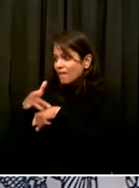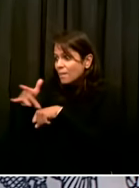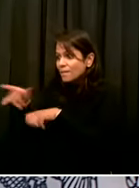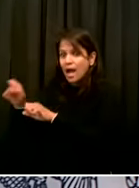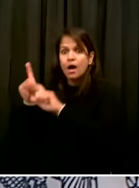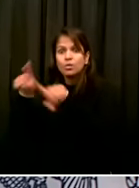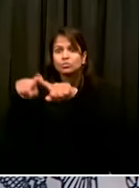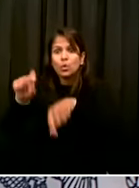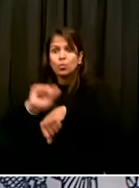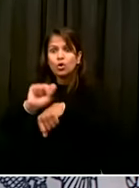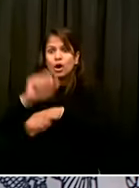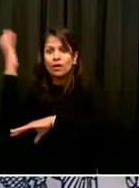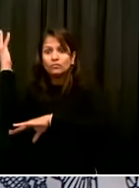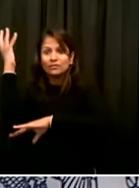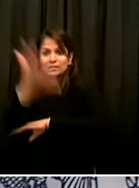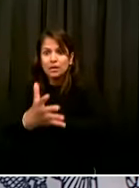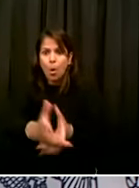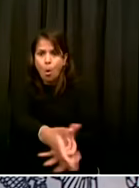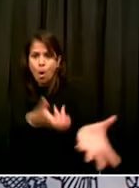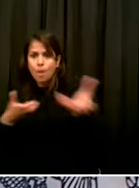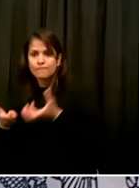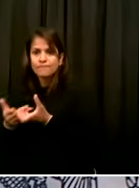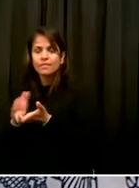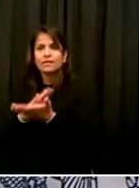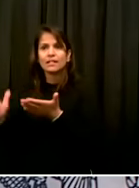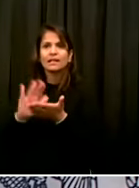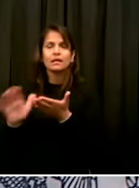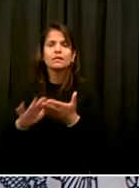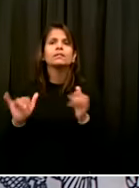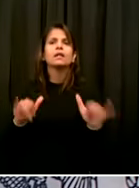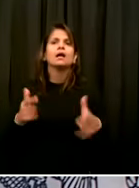a real issue. Go ahead.